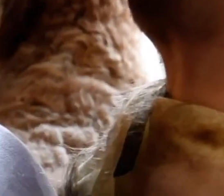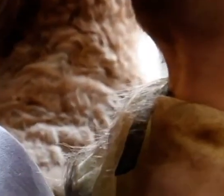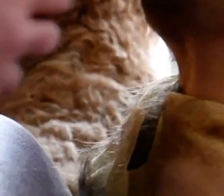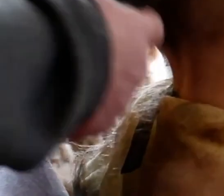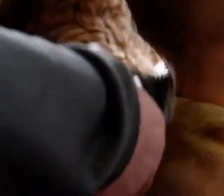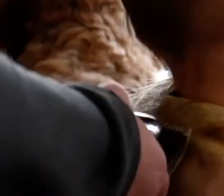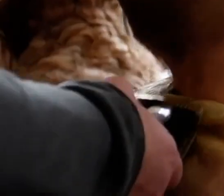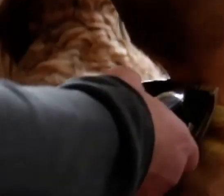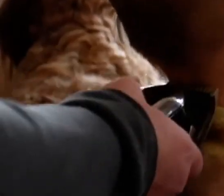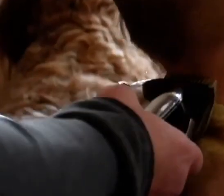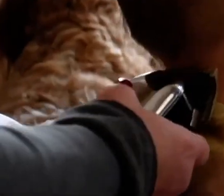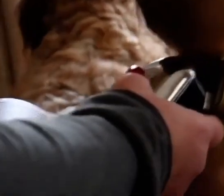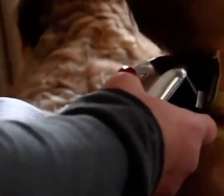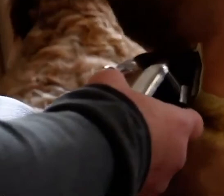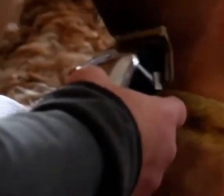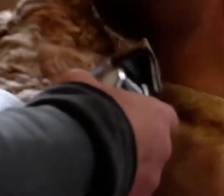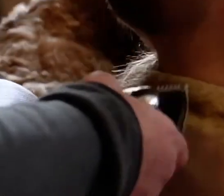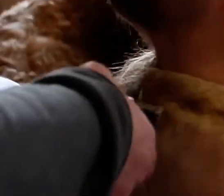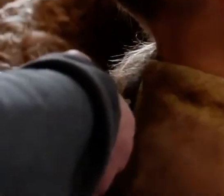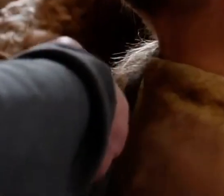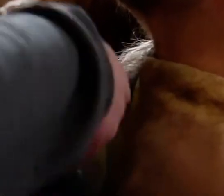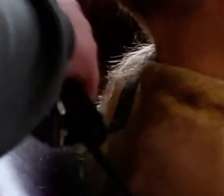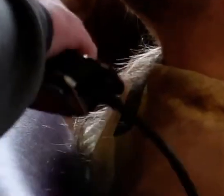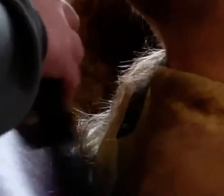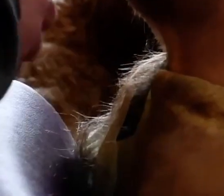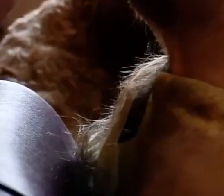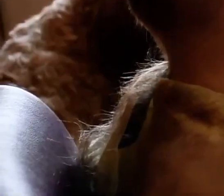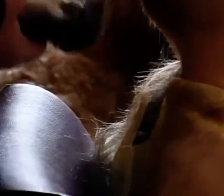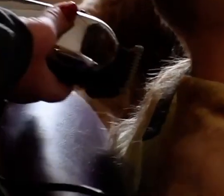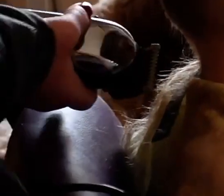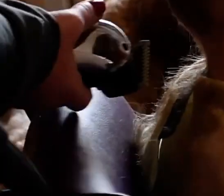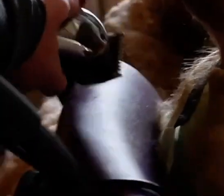You're gonna teach her that. Remember, you was teaching her ways. Now you're gonna teach her to blow kisses.